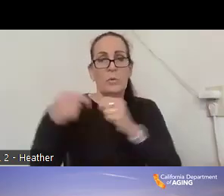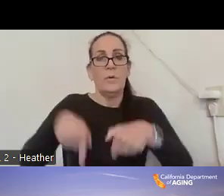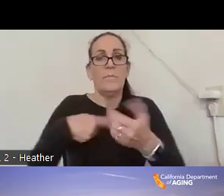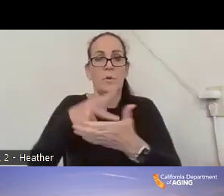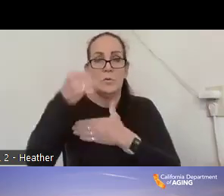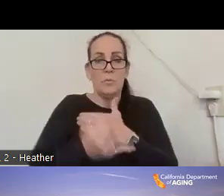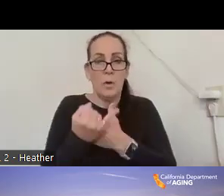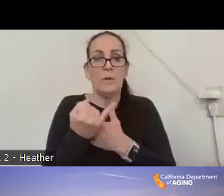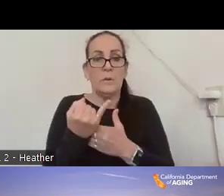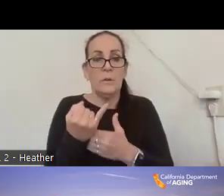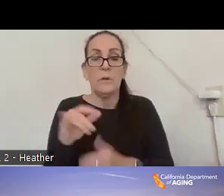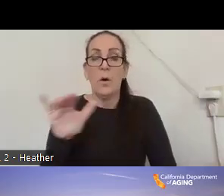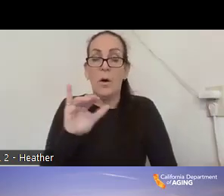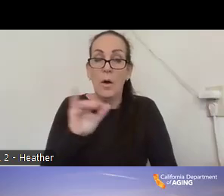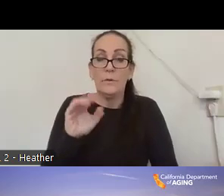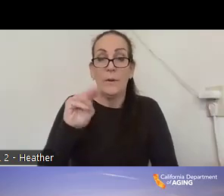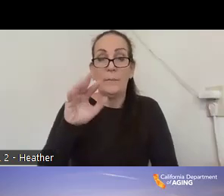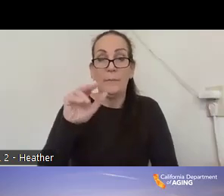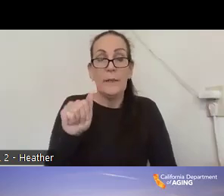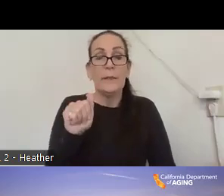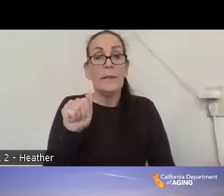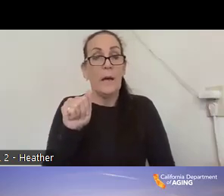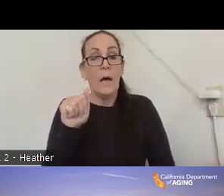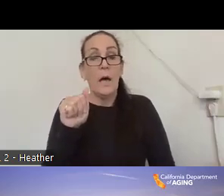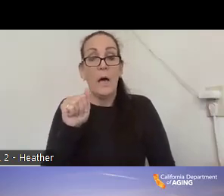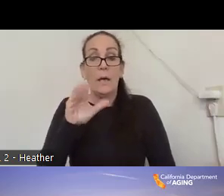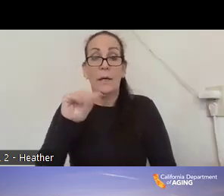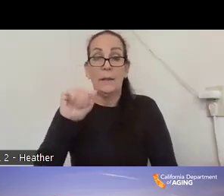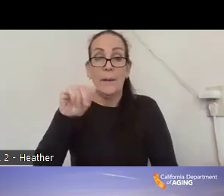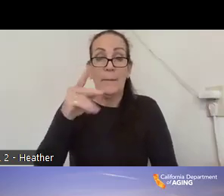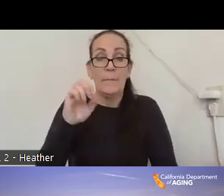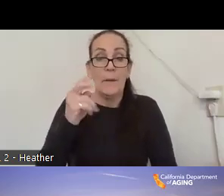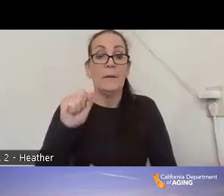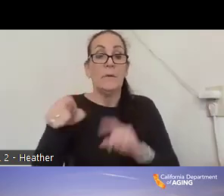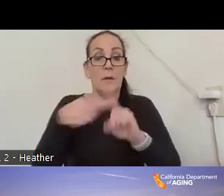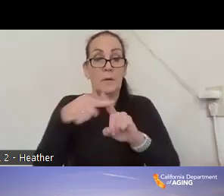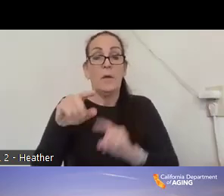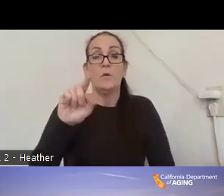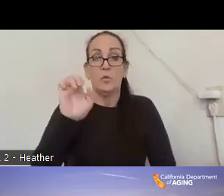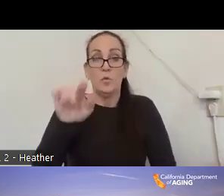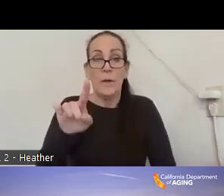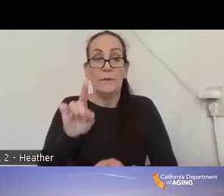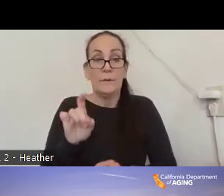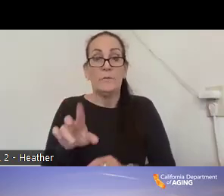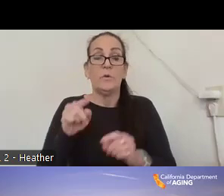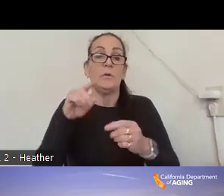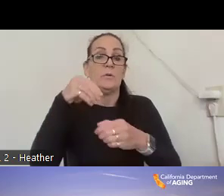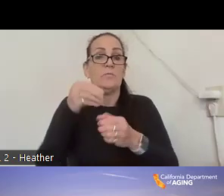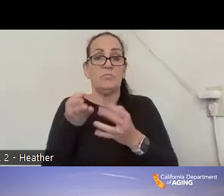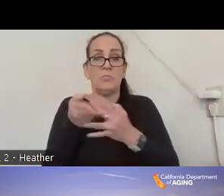media campaign, the questions that we're doing in our interviews, and especially the education materials